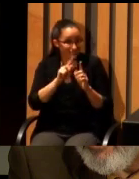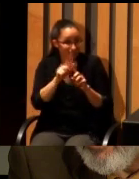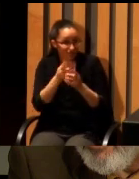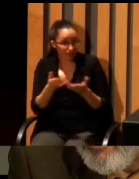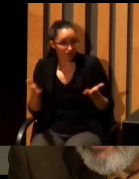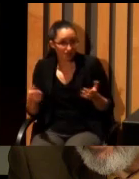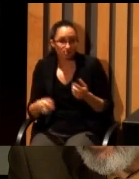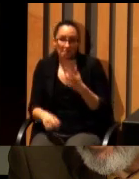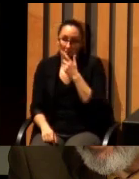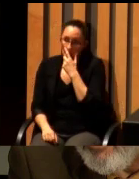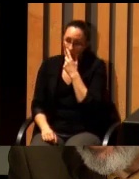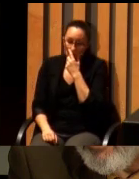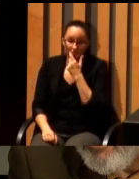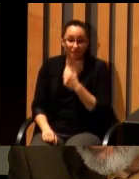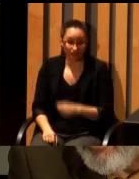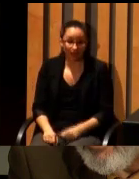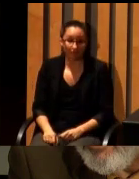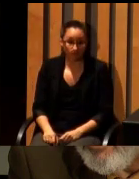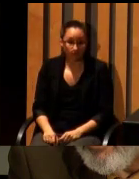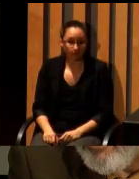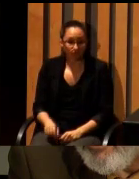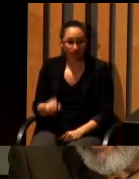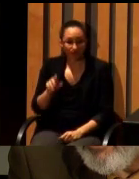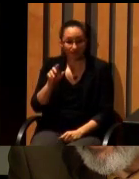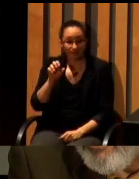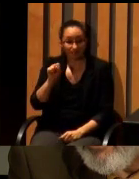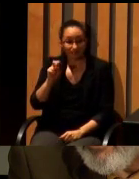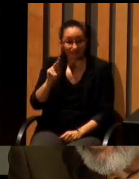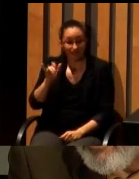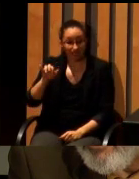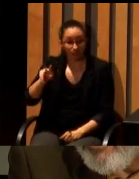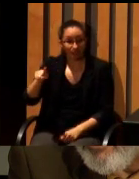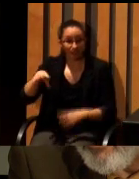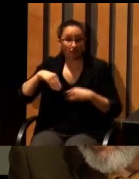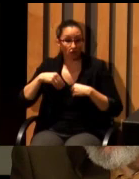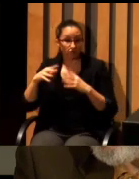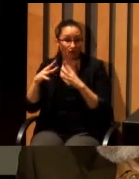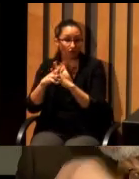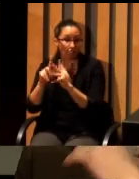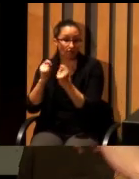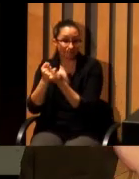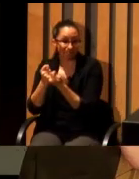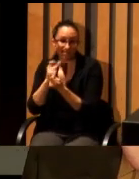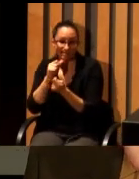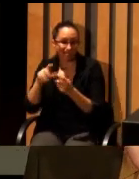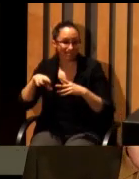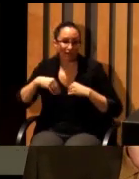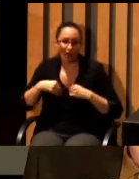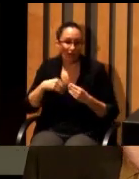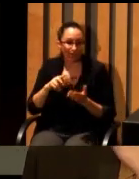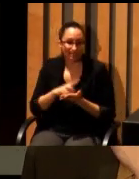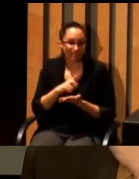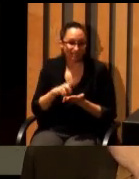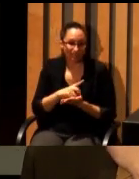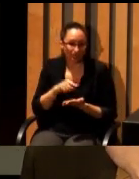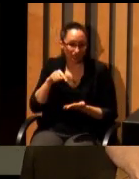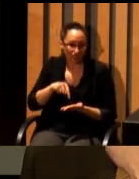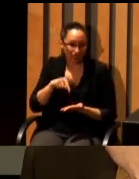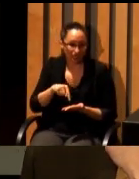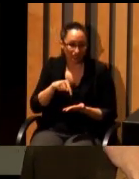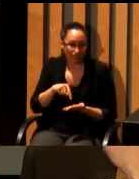Daniel Snyder owns a football team. He doesn't own the dictionary. The word he wants to change the meaning of is a racial